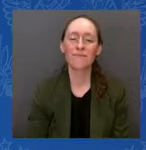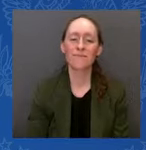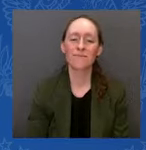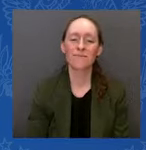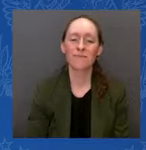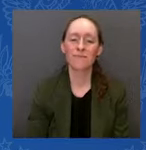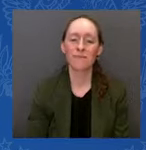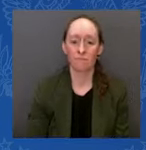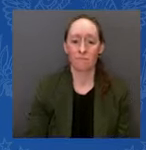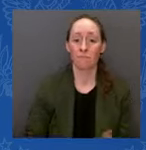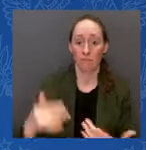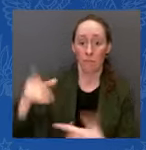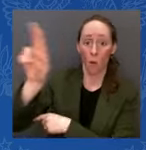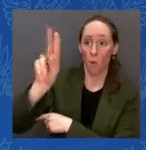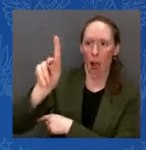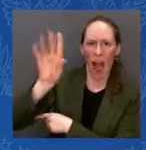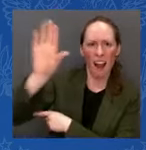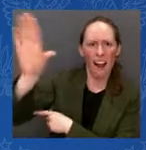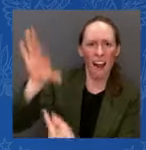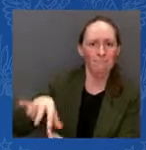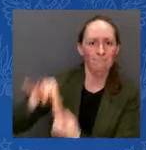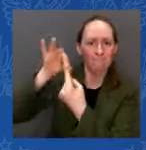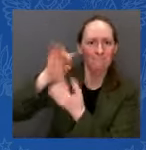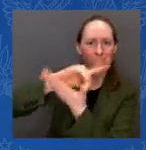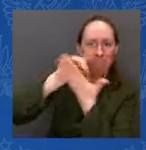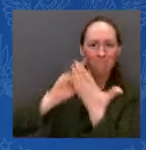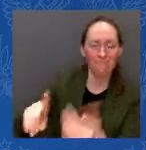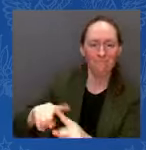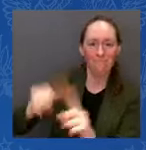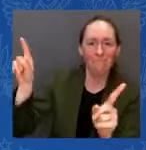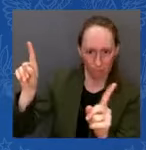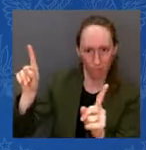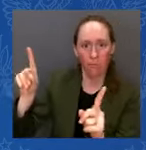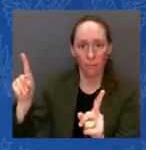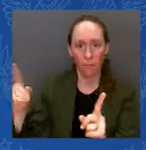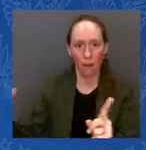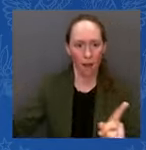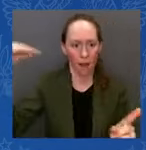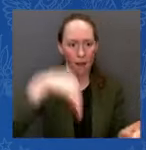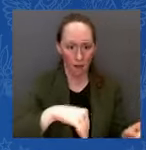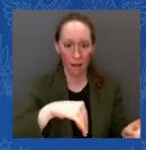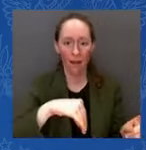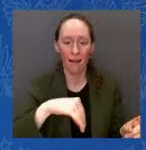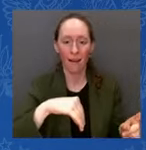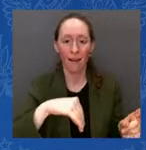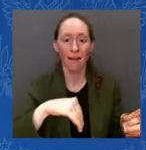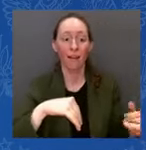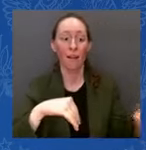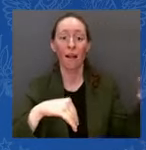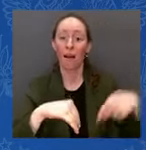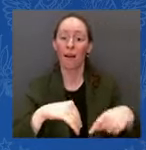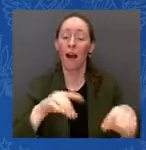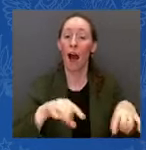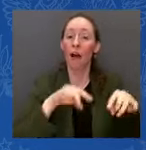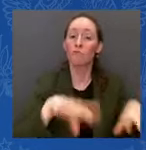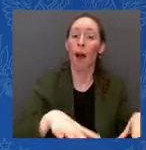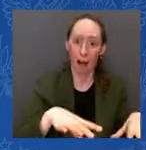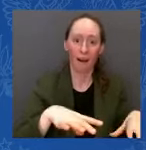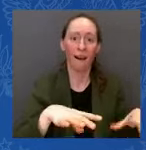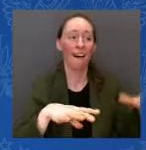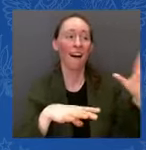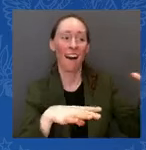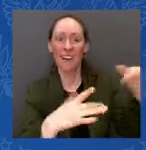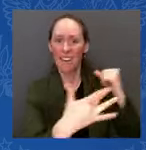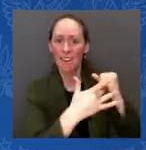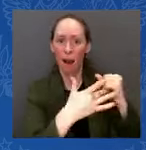incorporating cutting-edge Australian, UK, and US technologies. This will be an